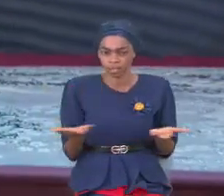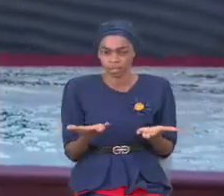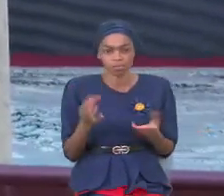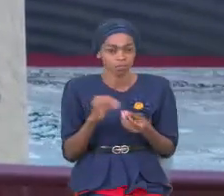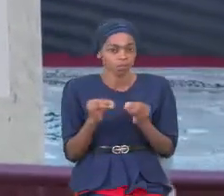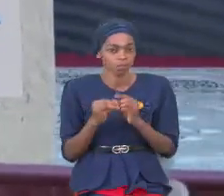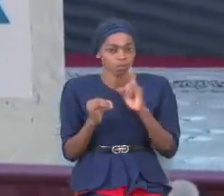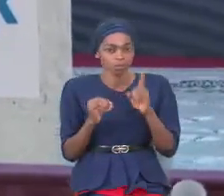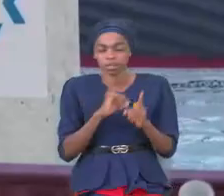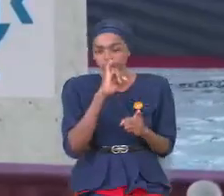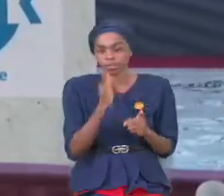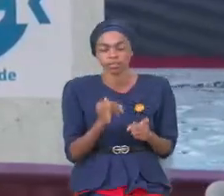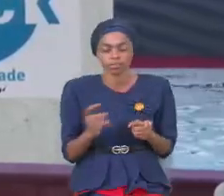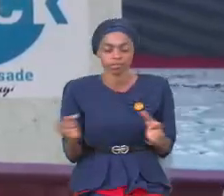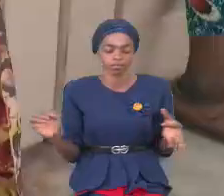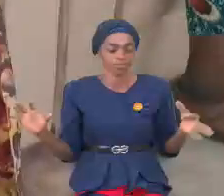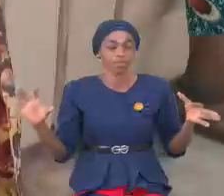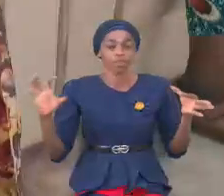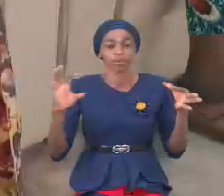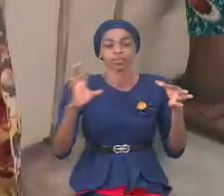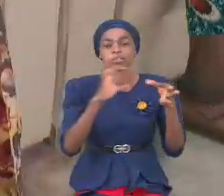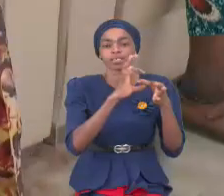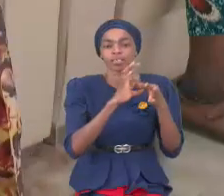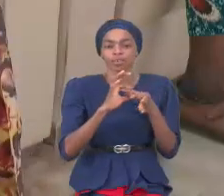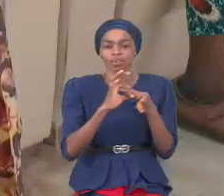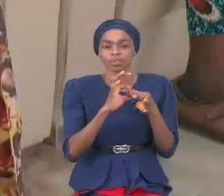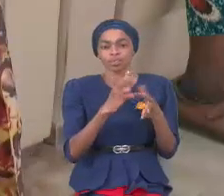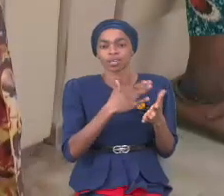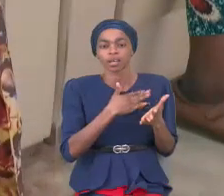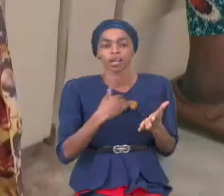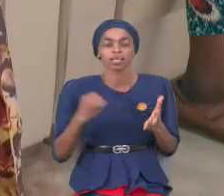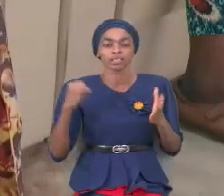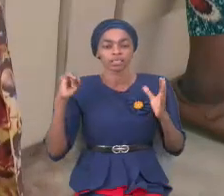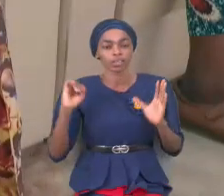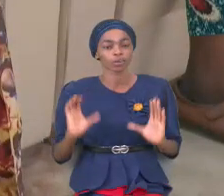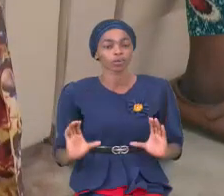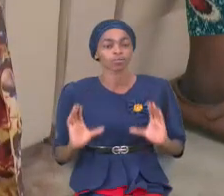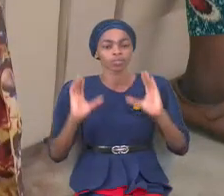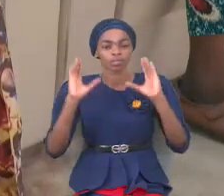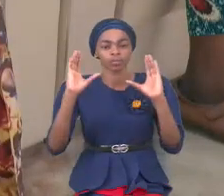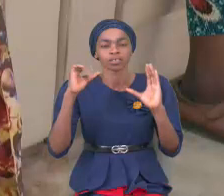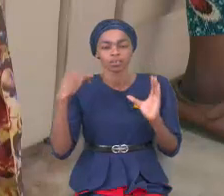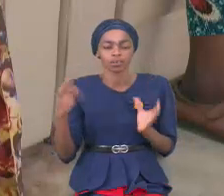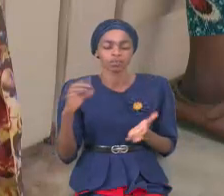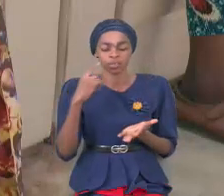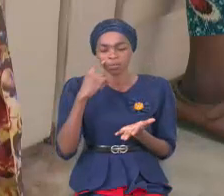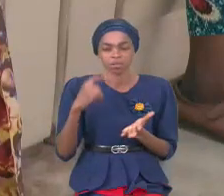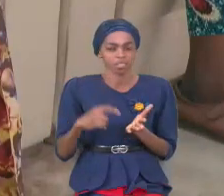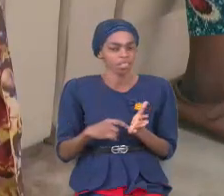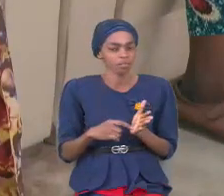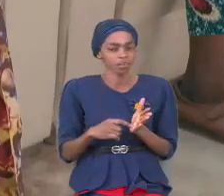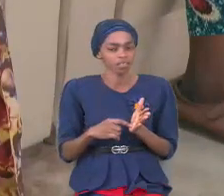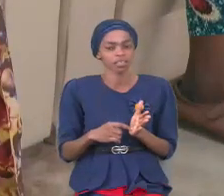at the reconciliation and recommitment of an observant servant.